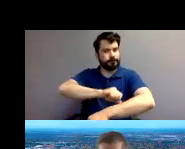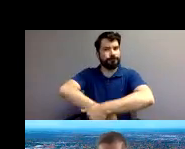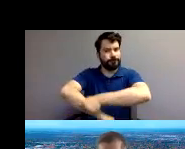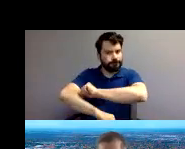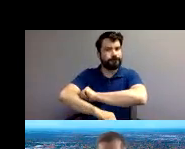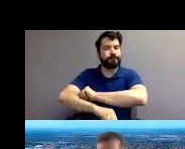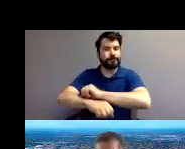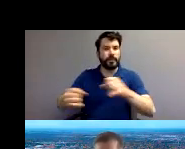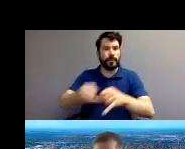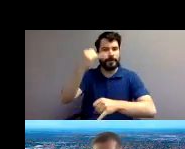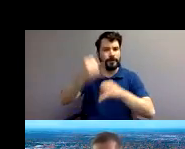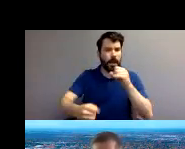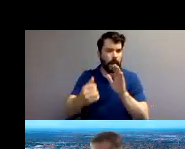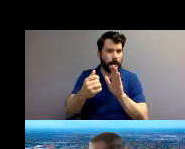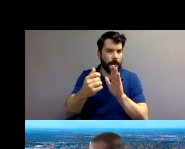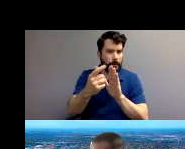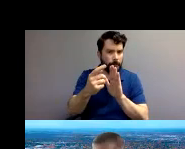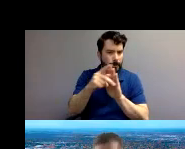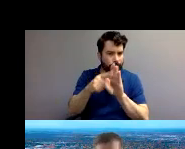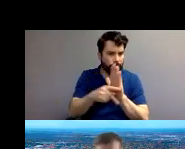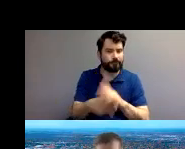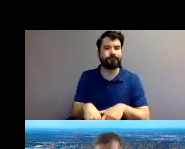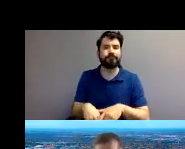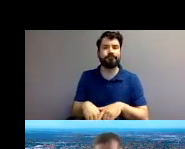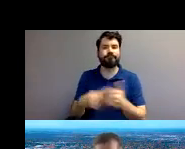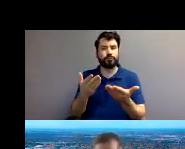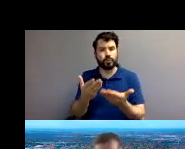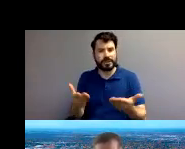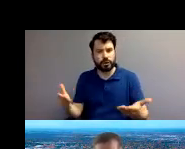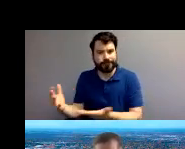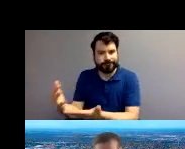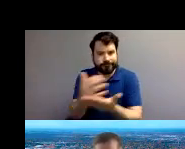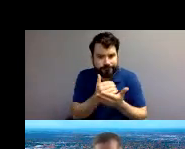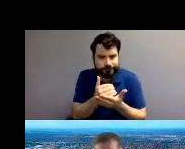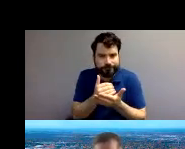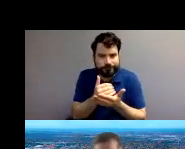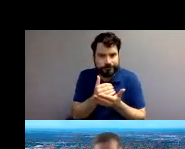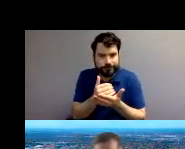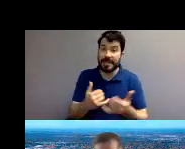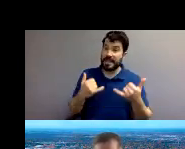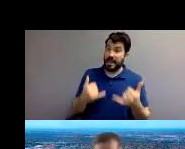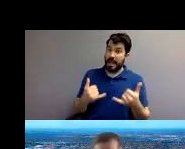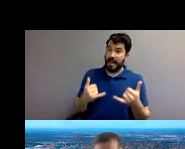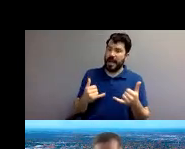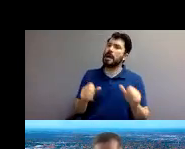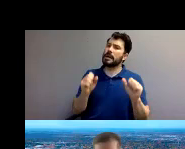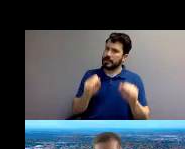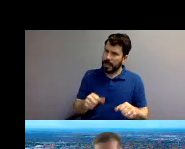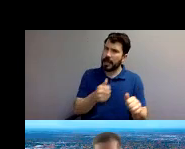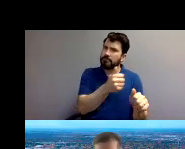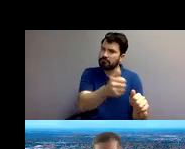finalize policies and resources, but there are some steps that can be taken now at a department